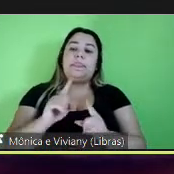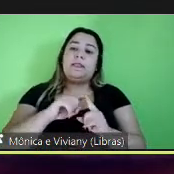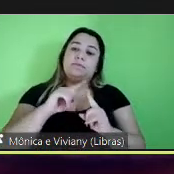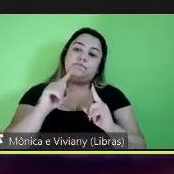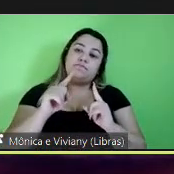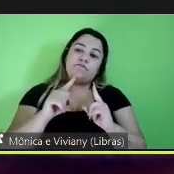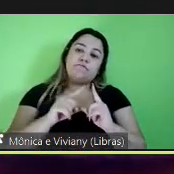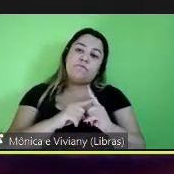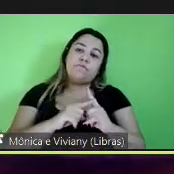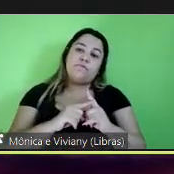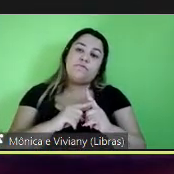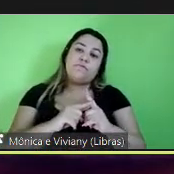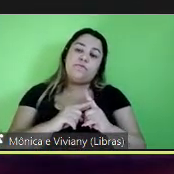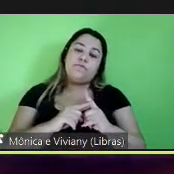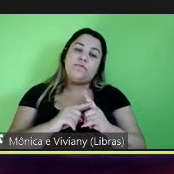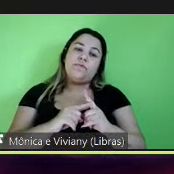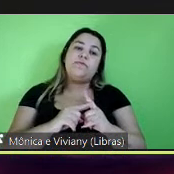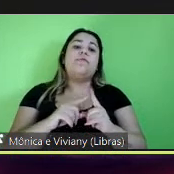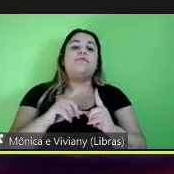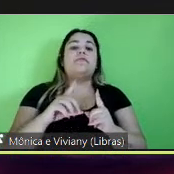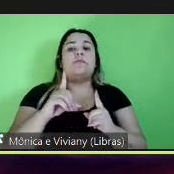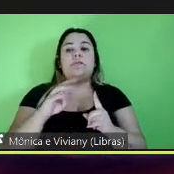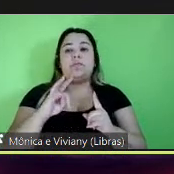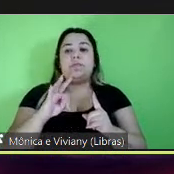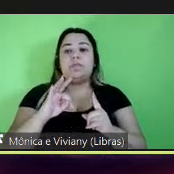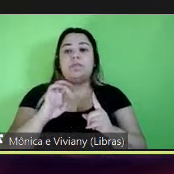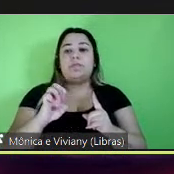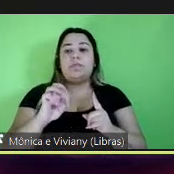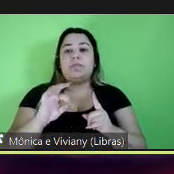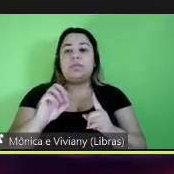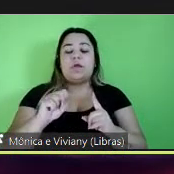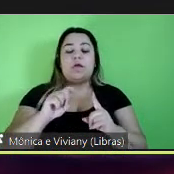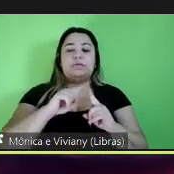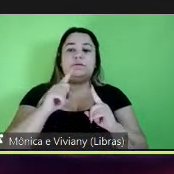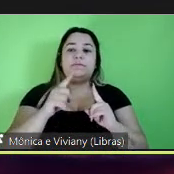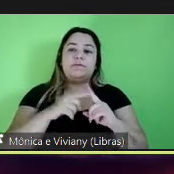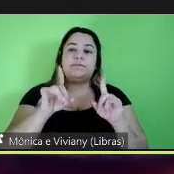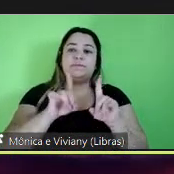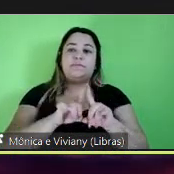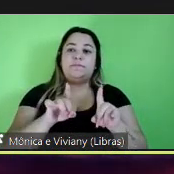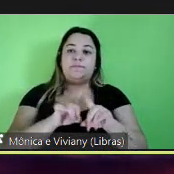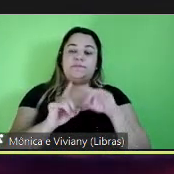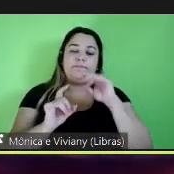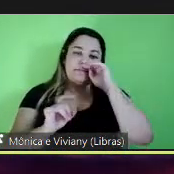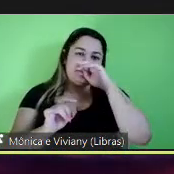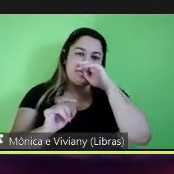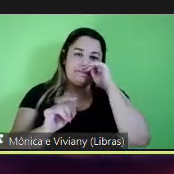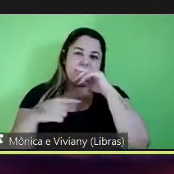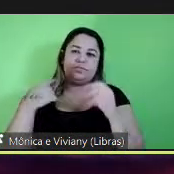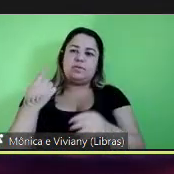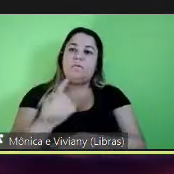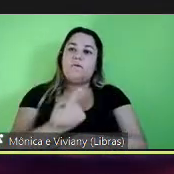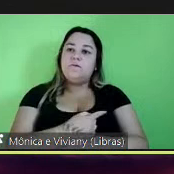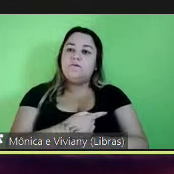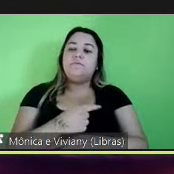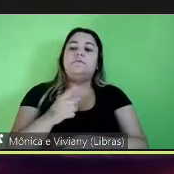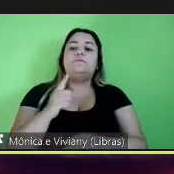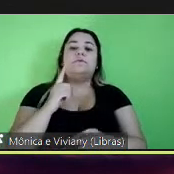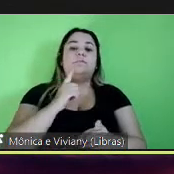preventing as well as managing and detecting and screening for those micro,